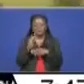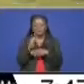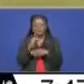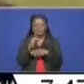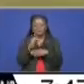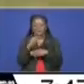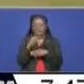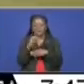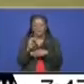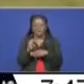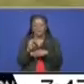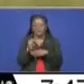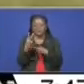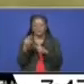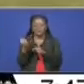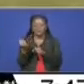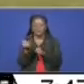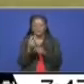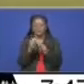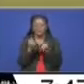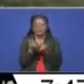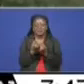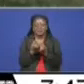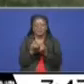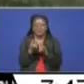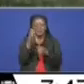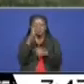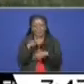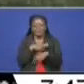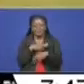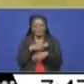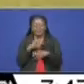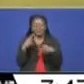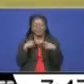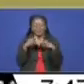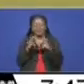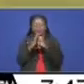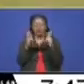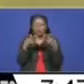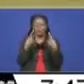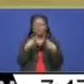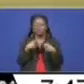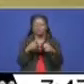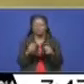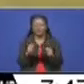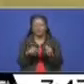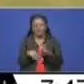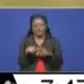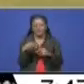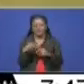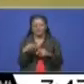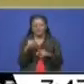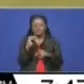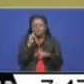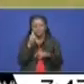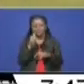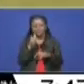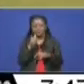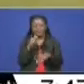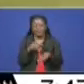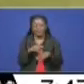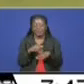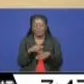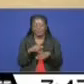ladies' side will hold open trials starting tomorrow morning, 9:30, at the Bankers Blue Hills Field as the team looks to improve on its first-round